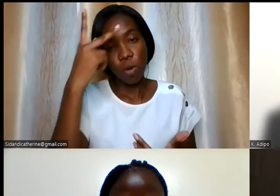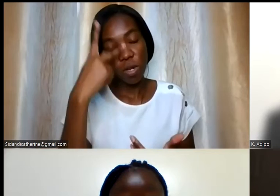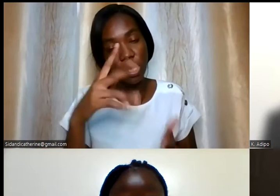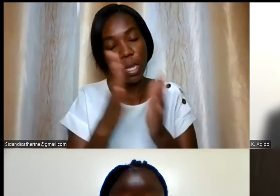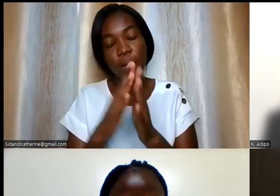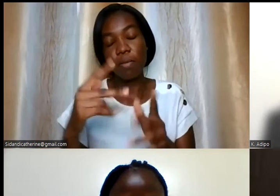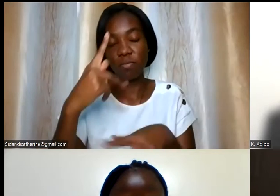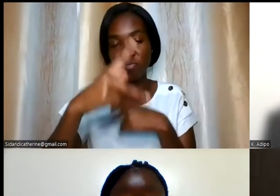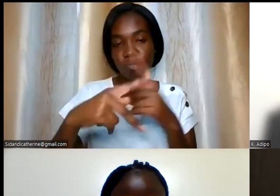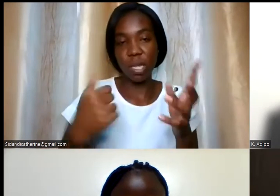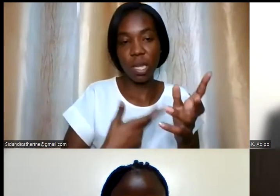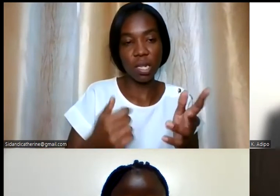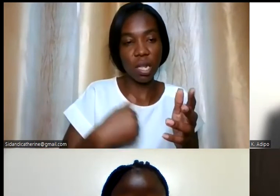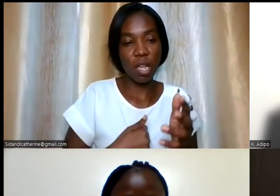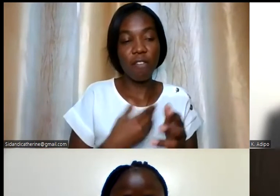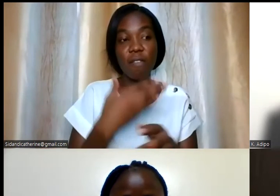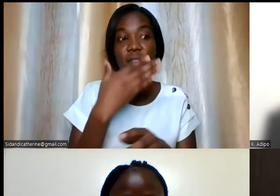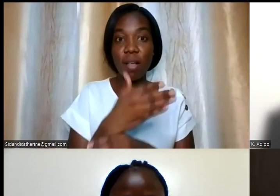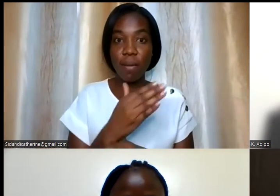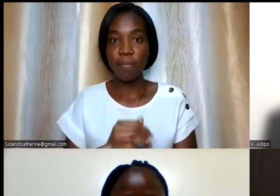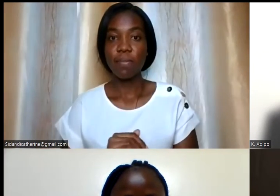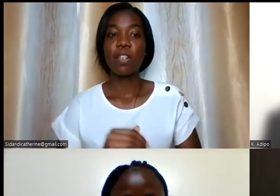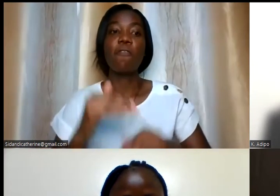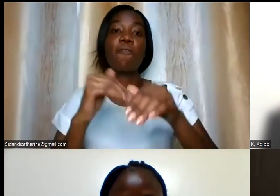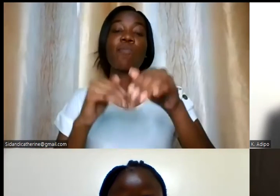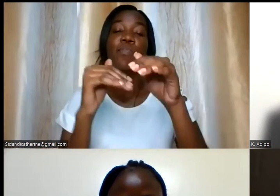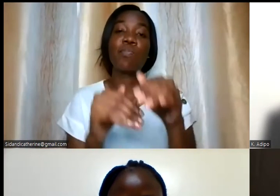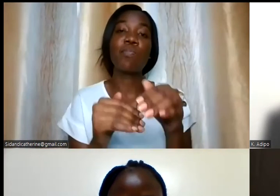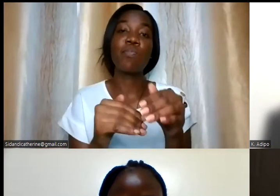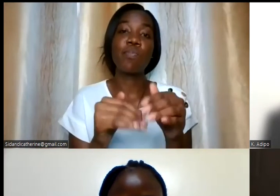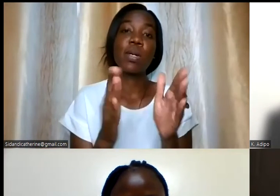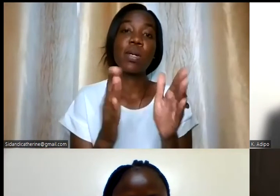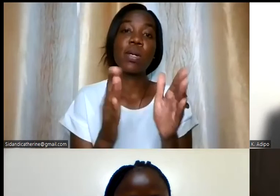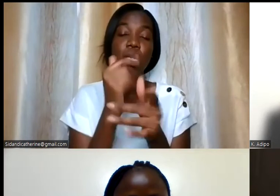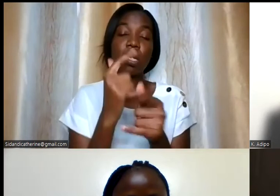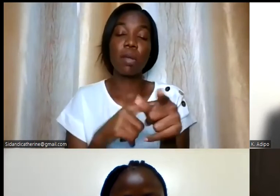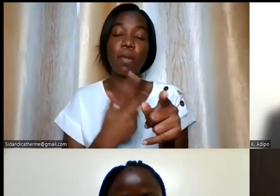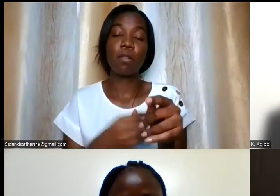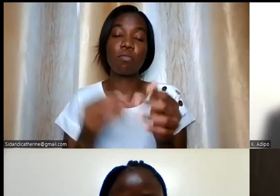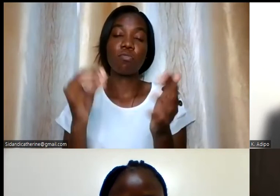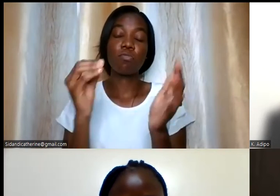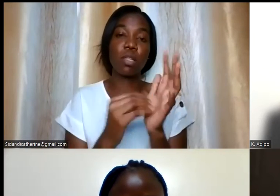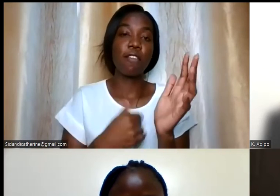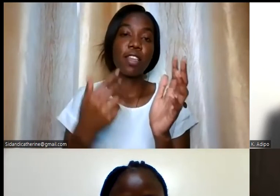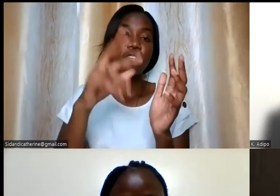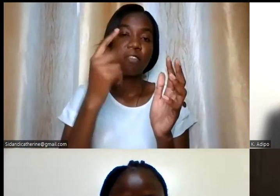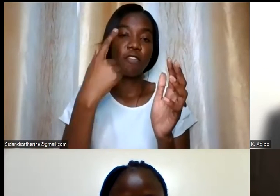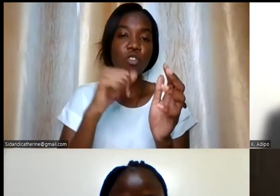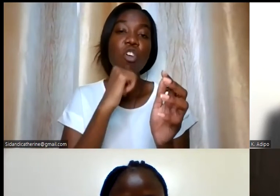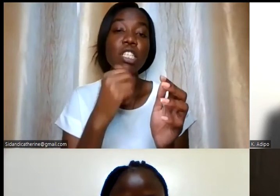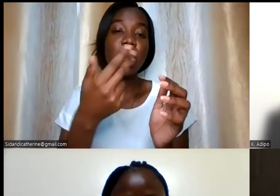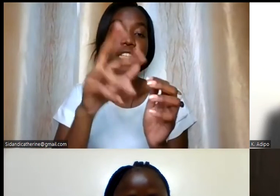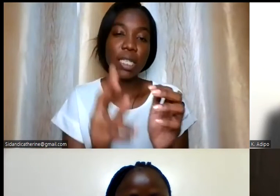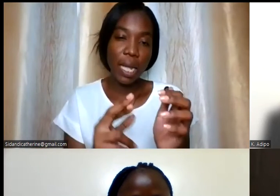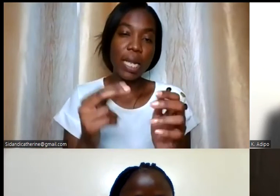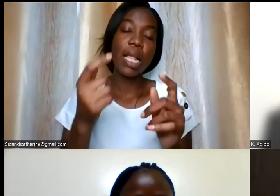we have in place are being followed. And that is why, as you put it, we have the HR for non-HR trainings that come in